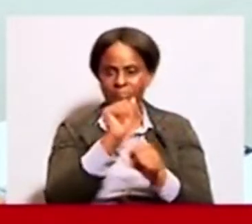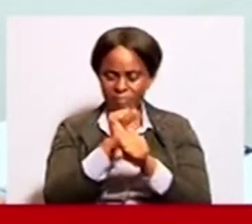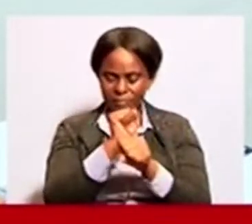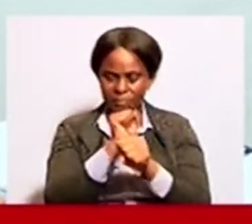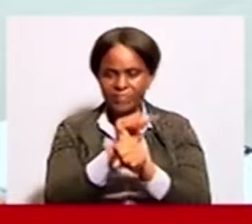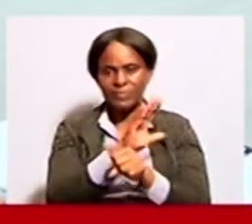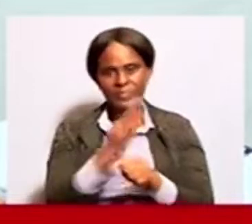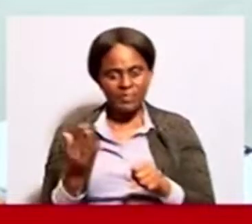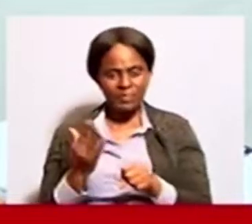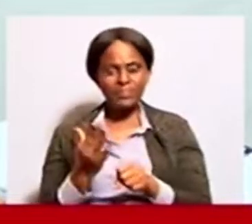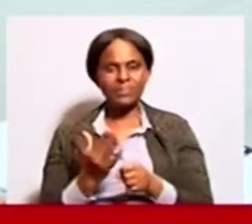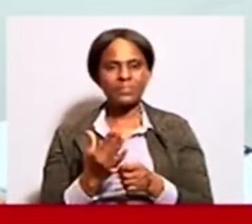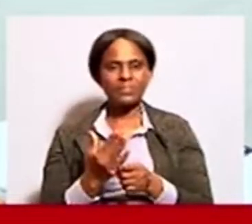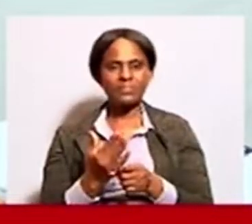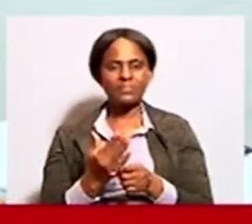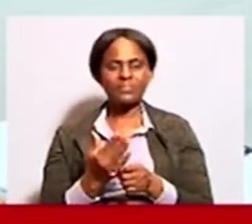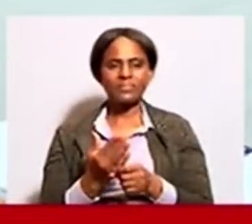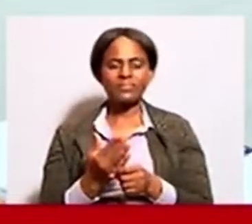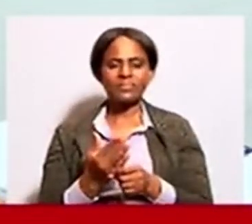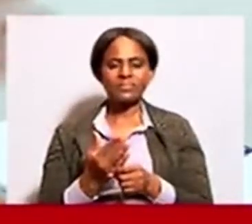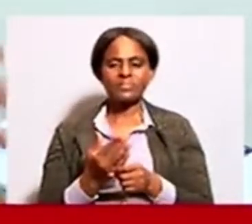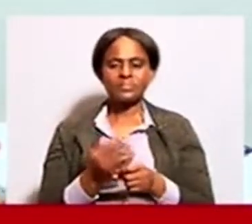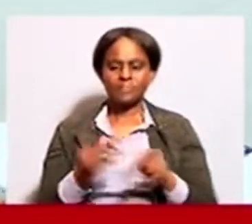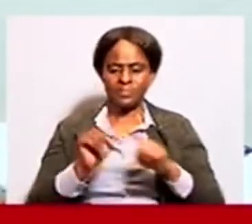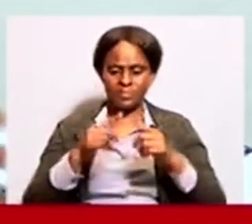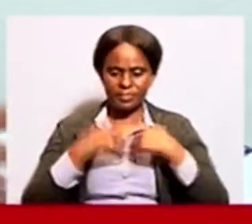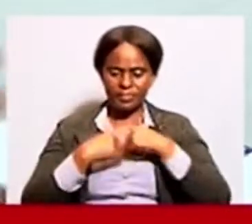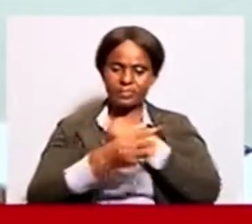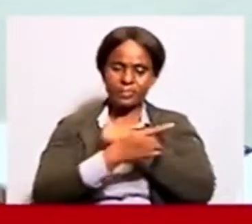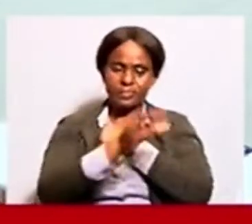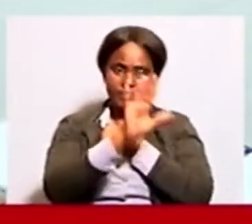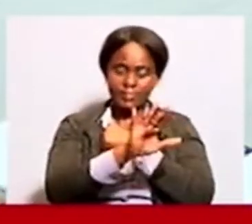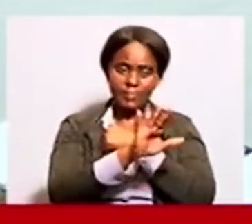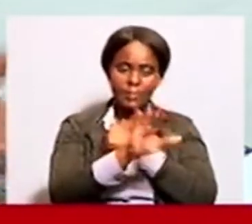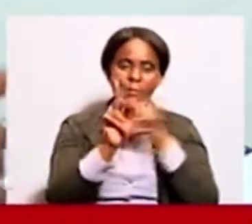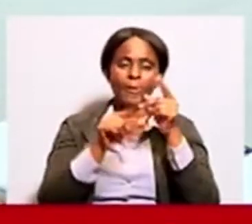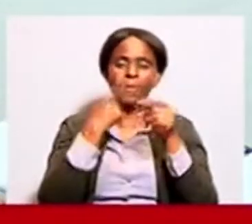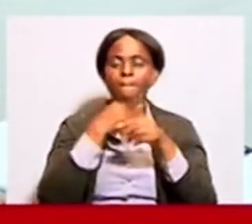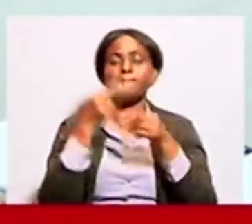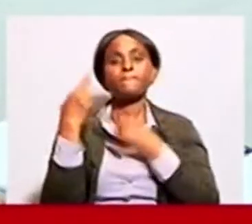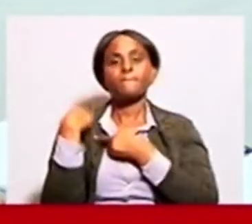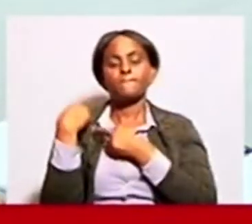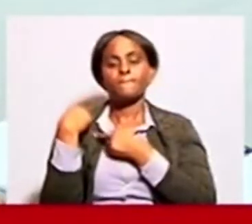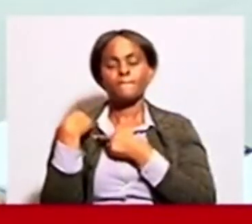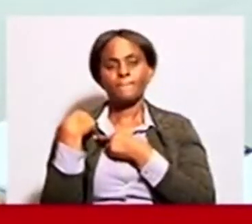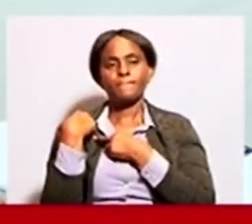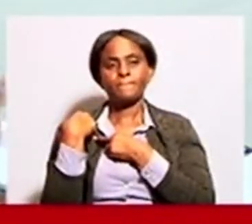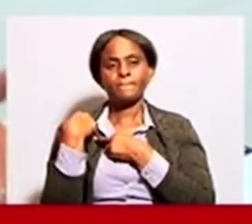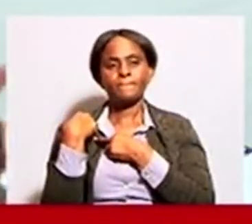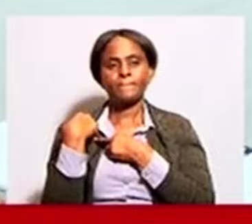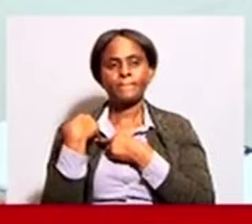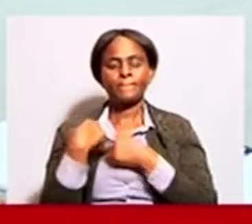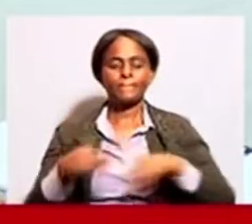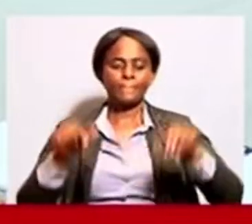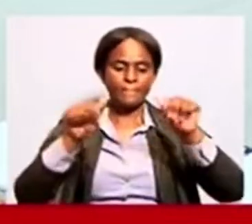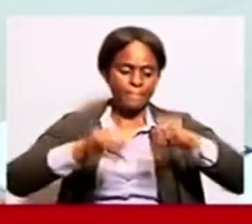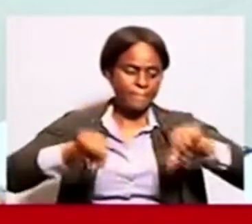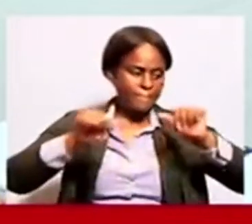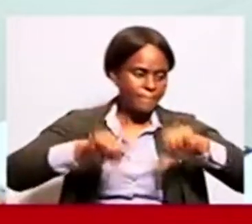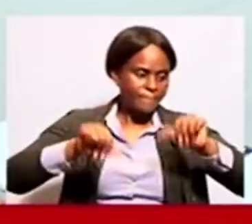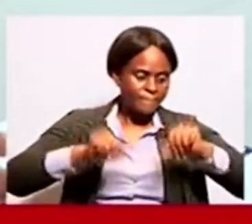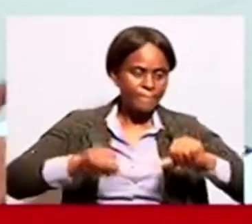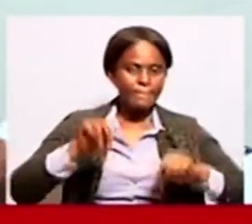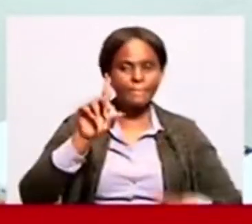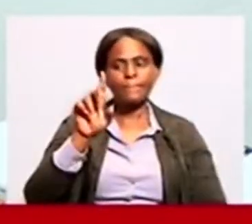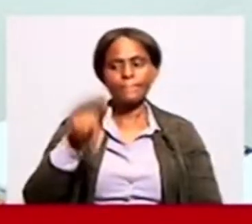you are back. Of course, you might not go there, but there is a department. There are people that are responsible. The audit,